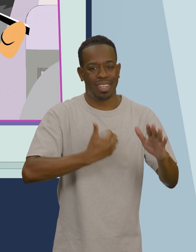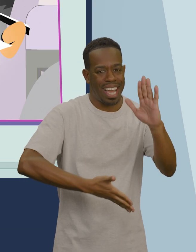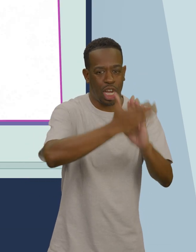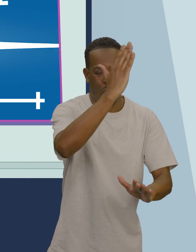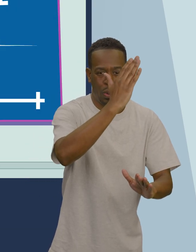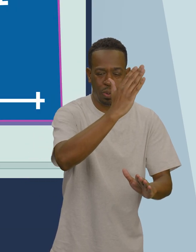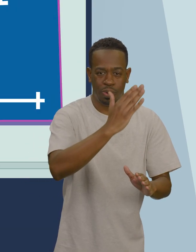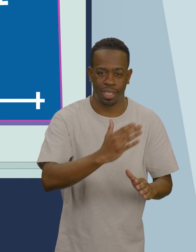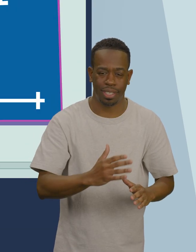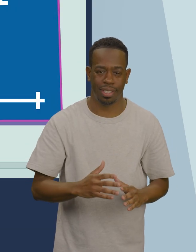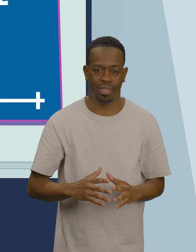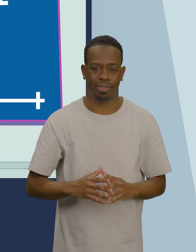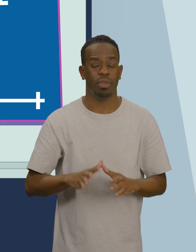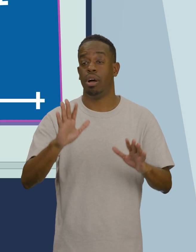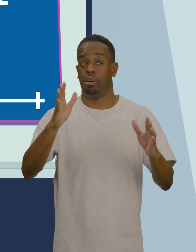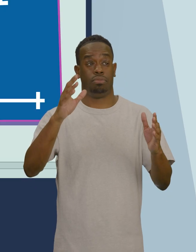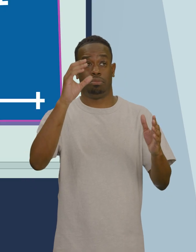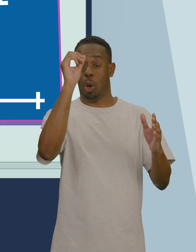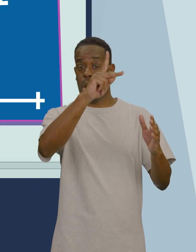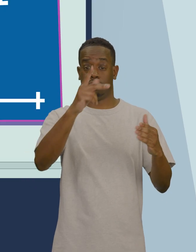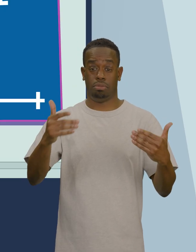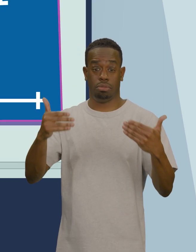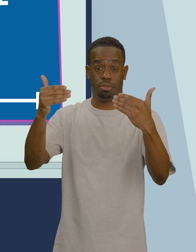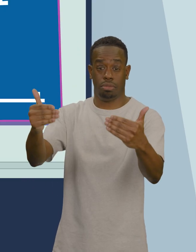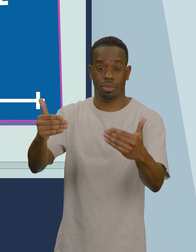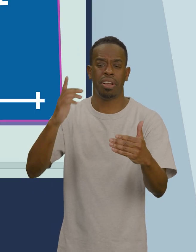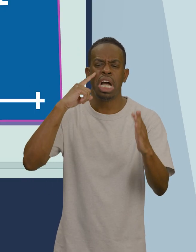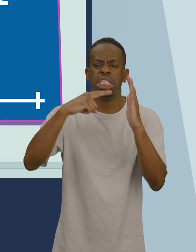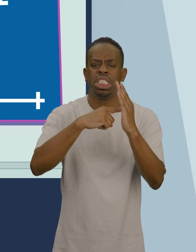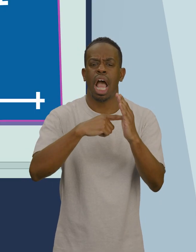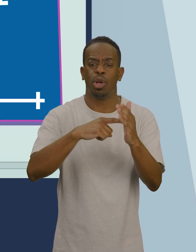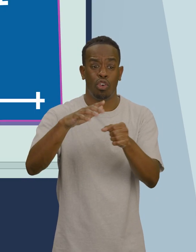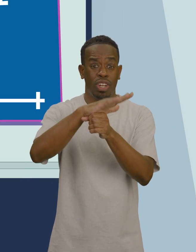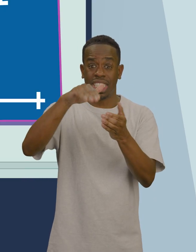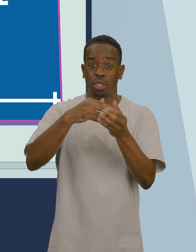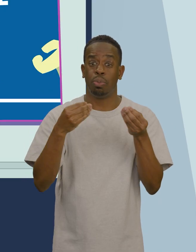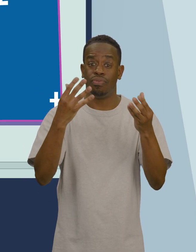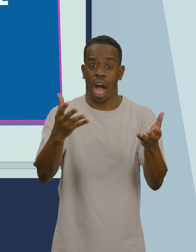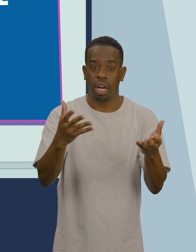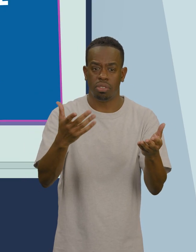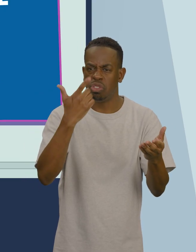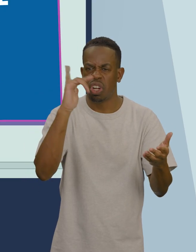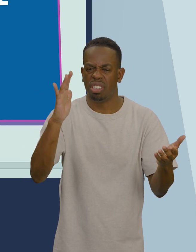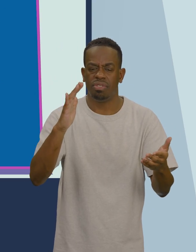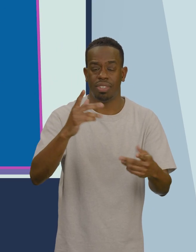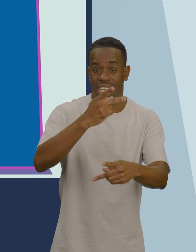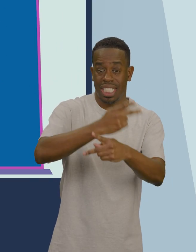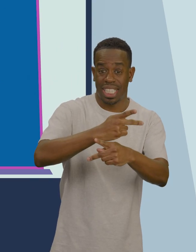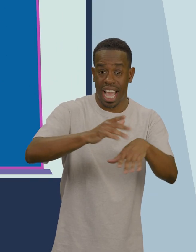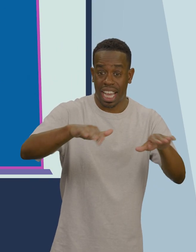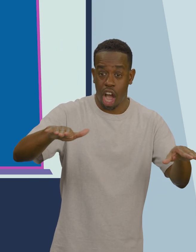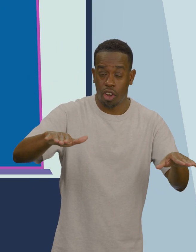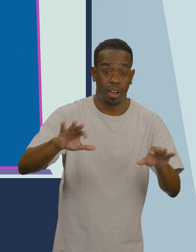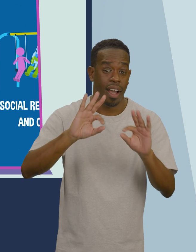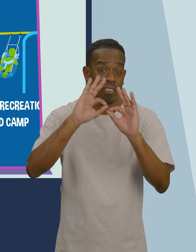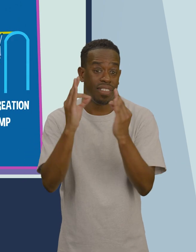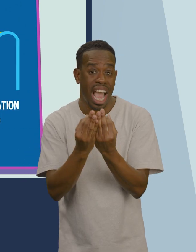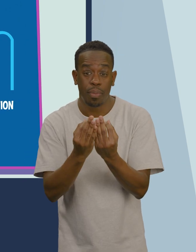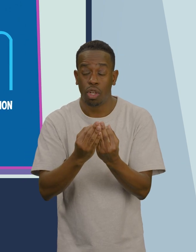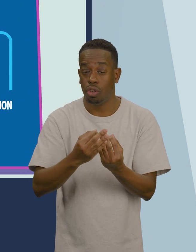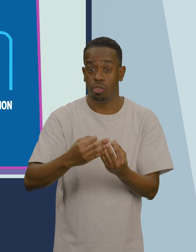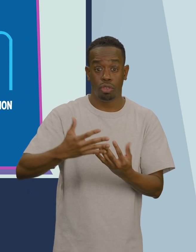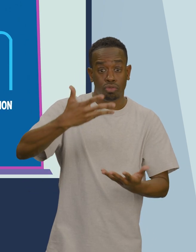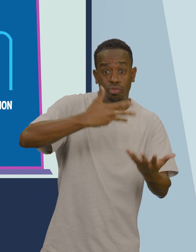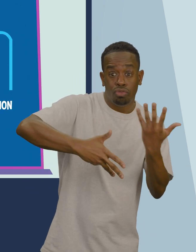go. Okay then. Continuing on, some examples of what the Regional Center provides at this time are daycare, family respite services,